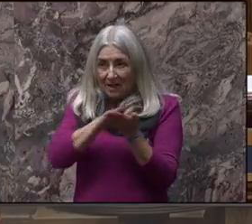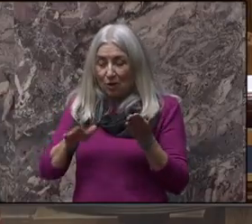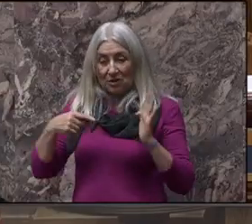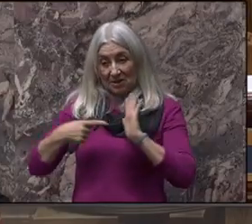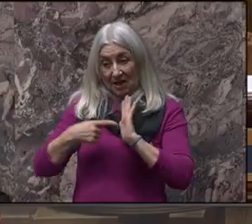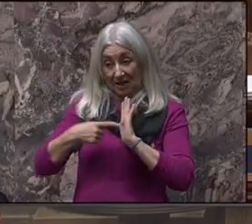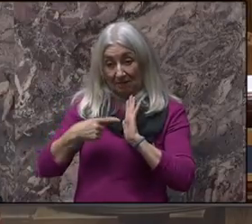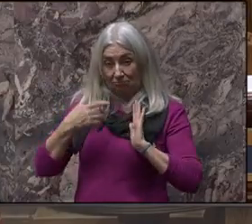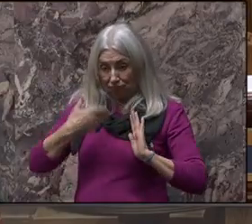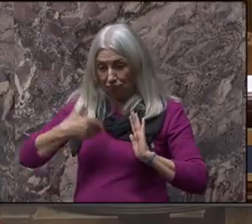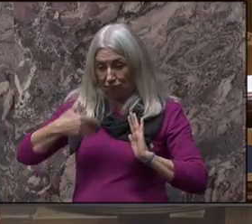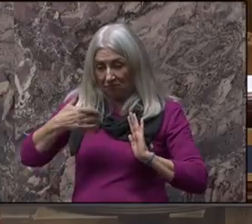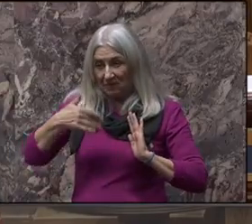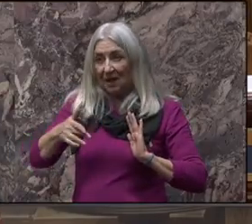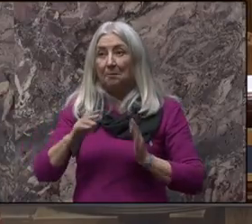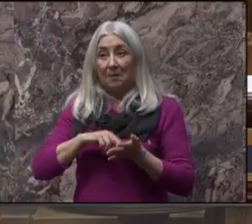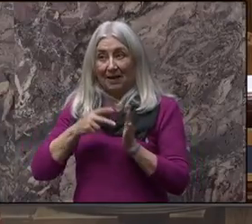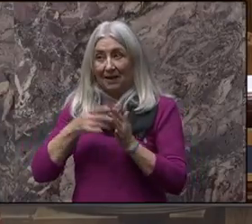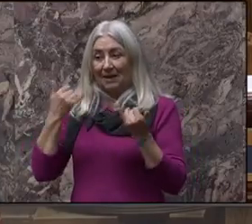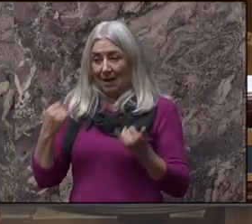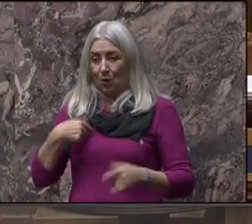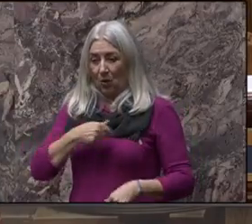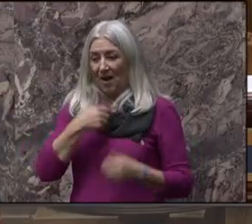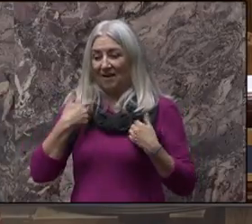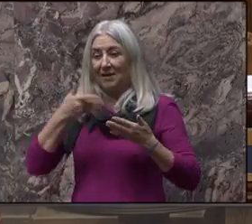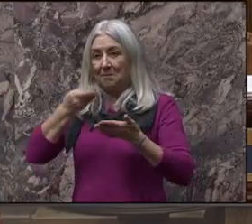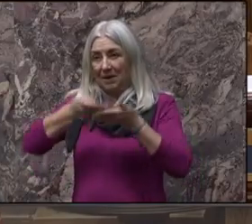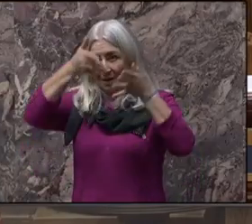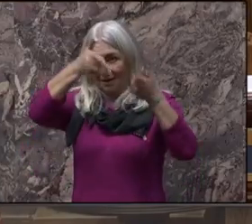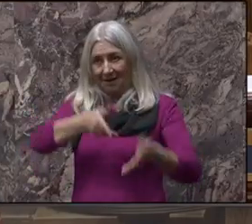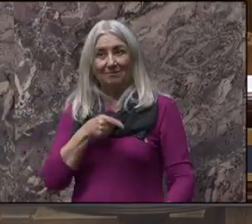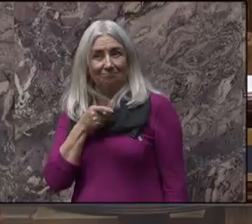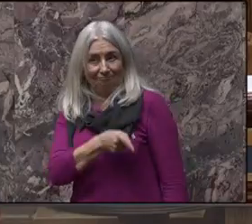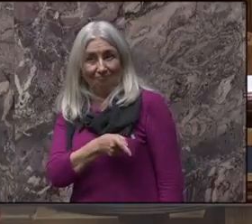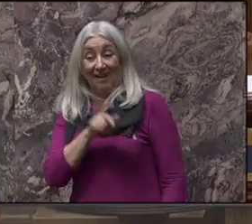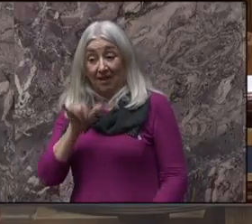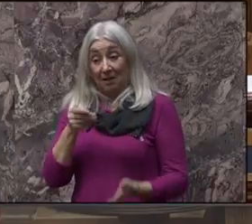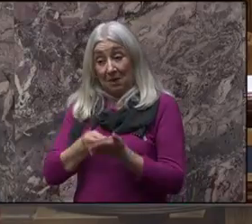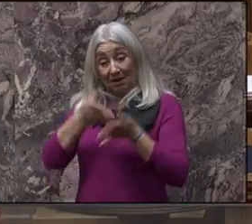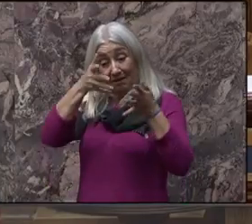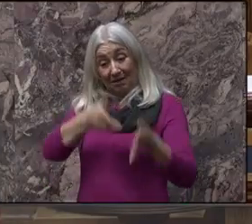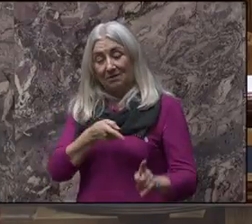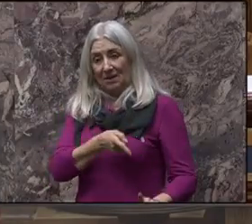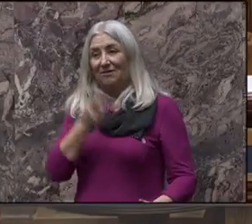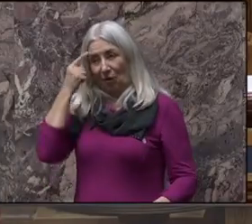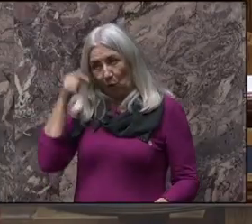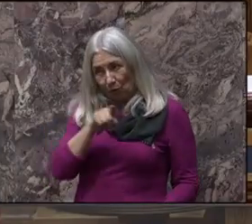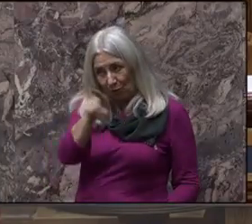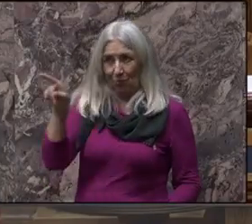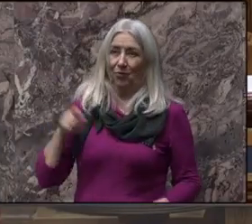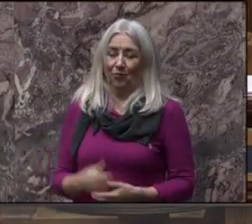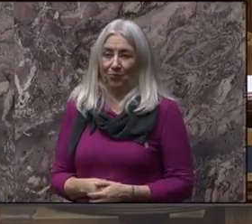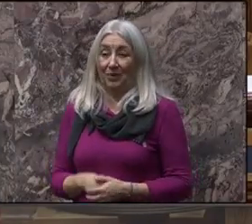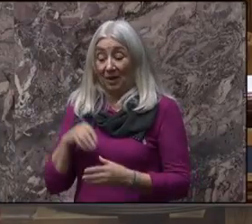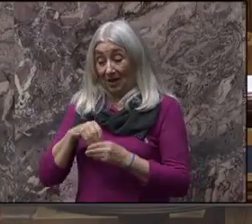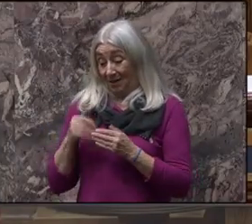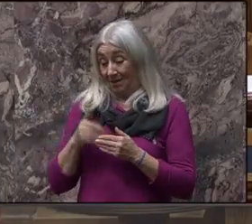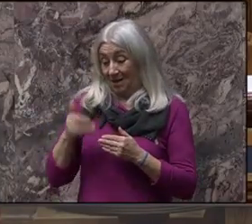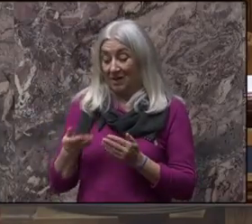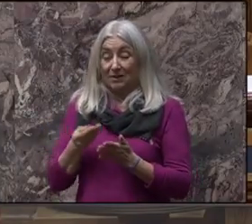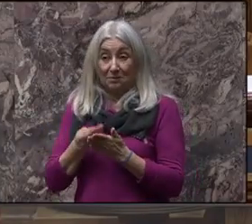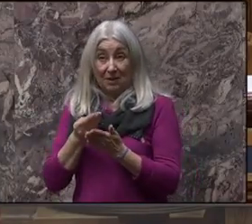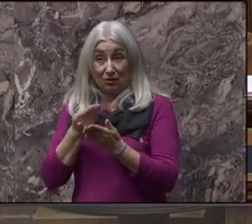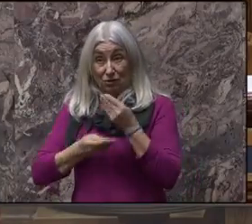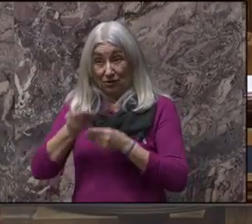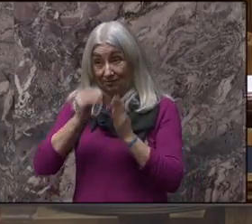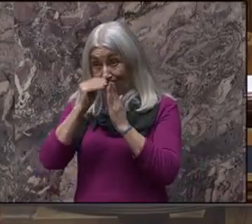has resulted in growing surpluses. That money belongs to you. And in the coming budget, your government will